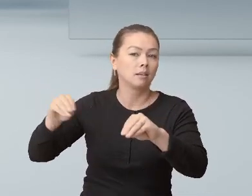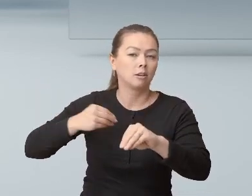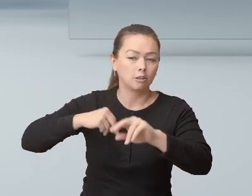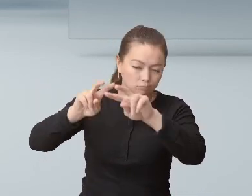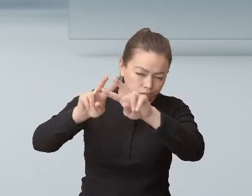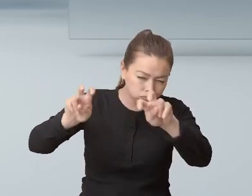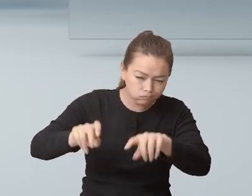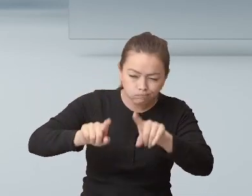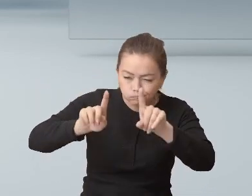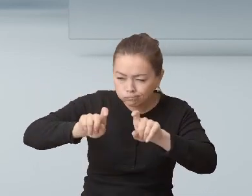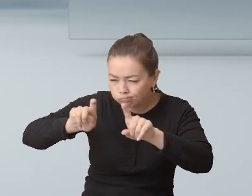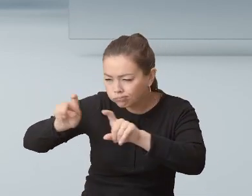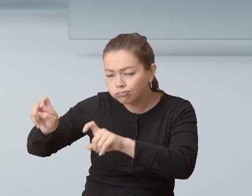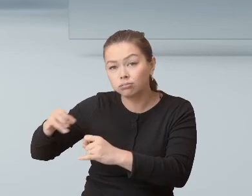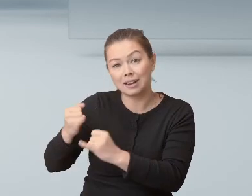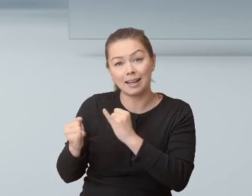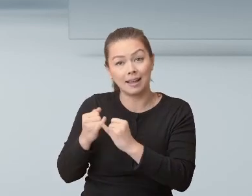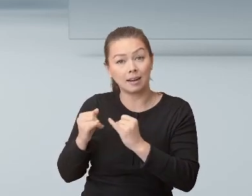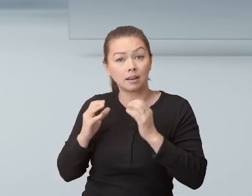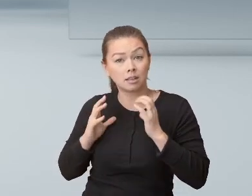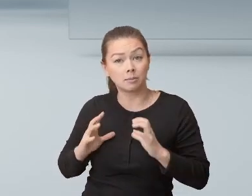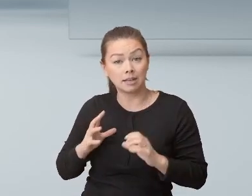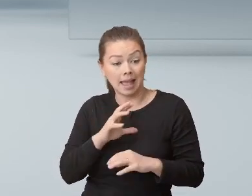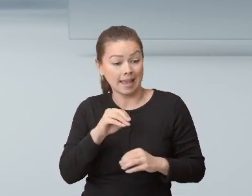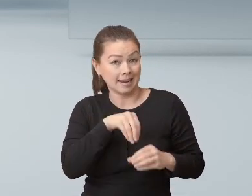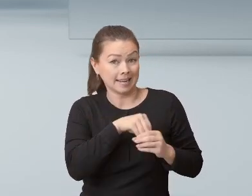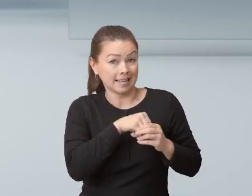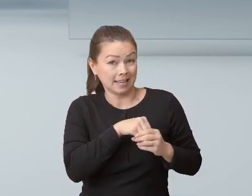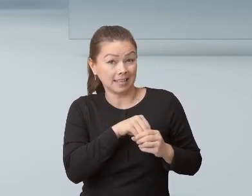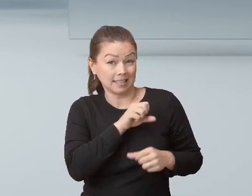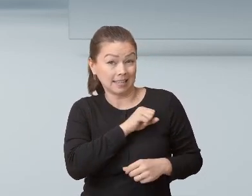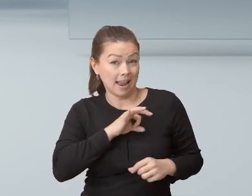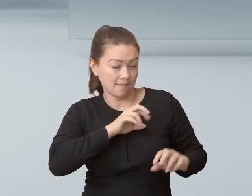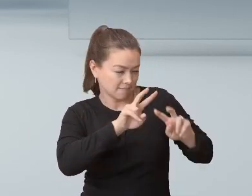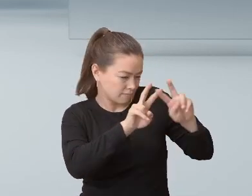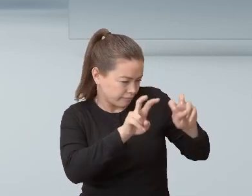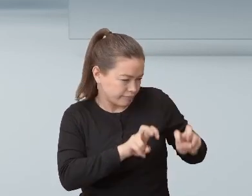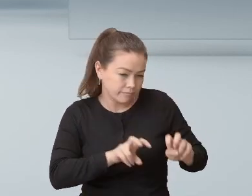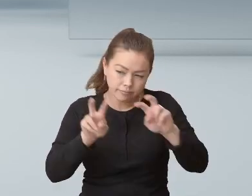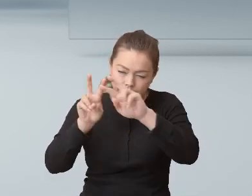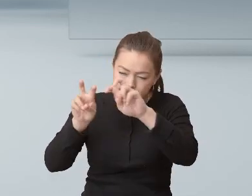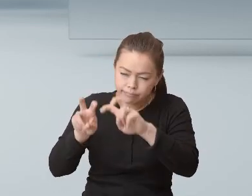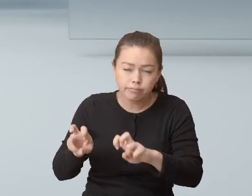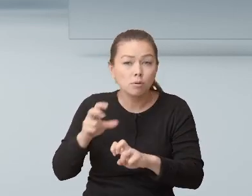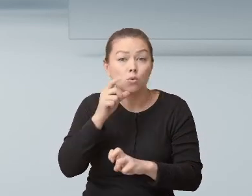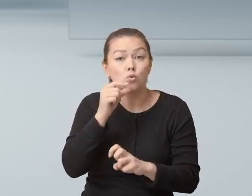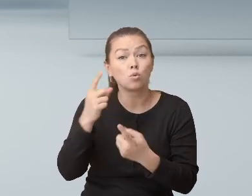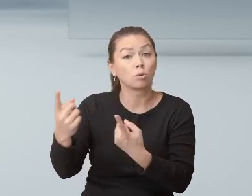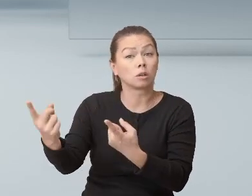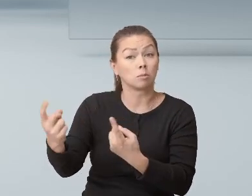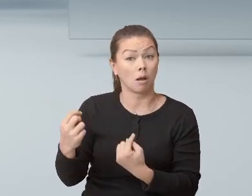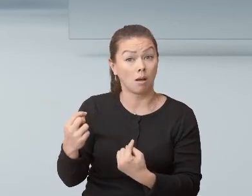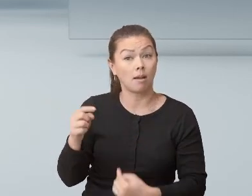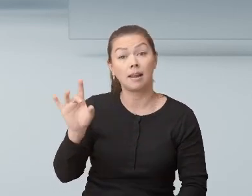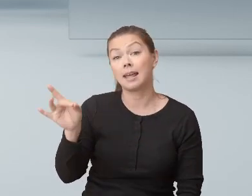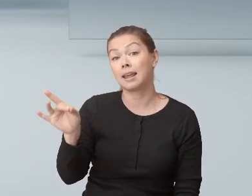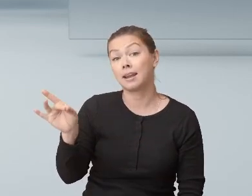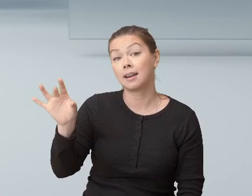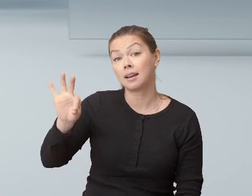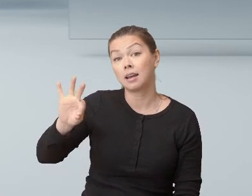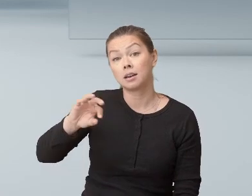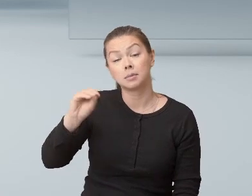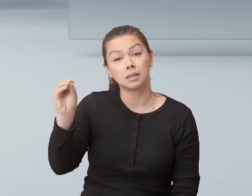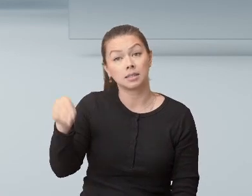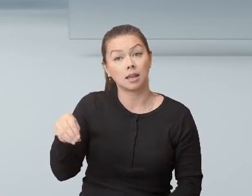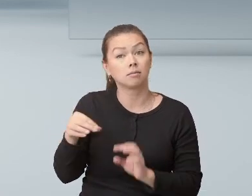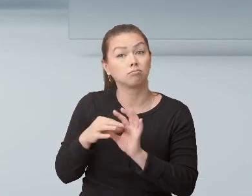as well as their own people was 89% of those respondents that were part of that survey said it's getting the job